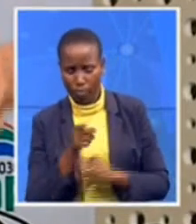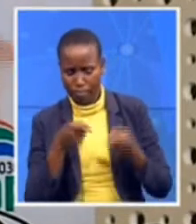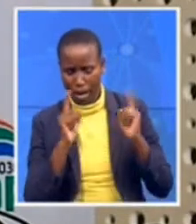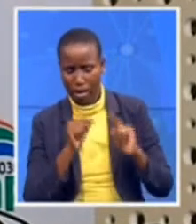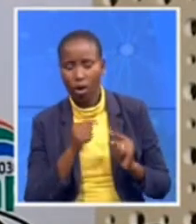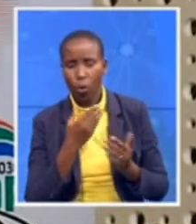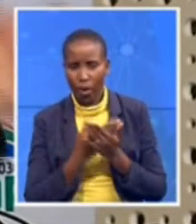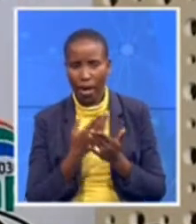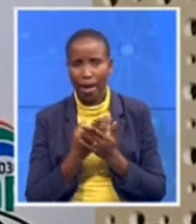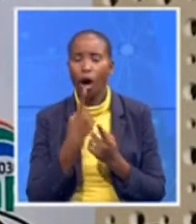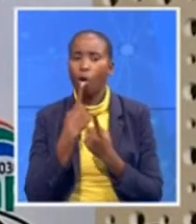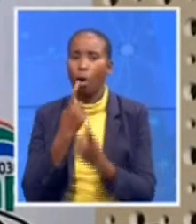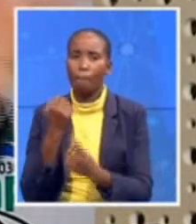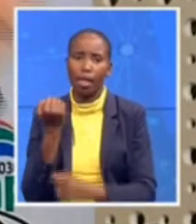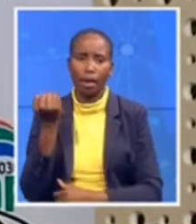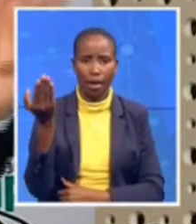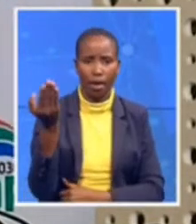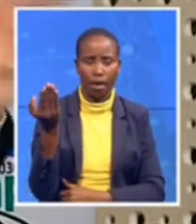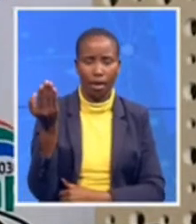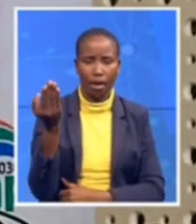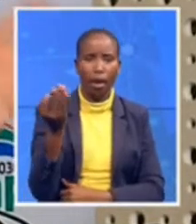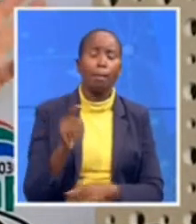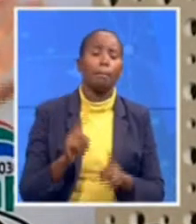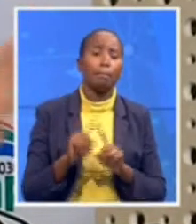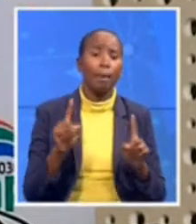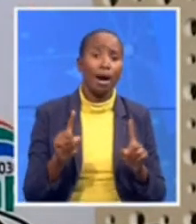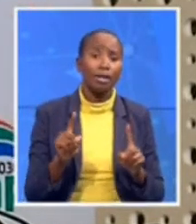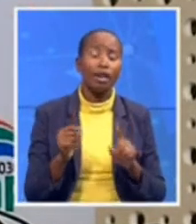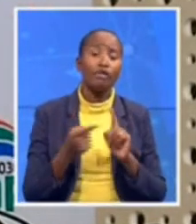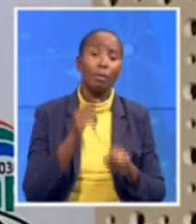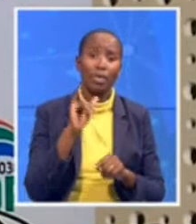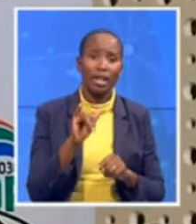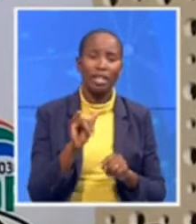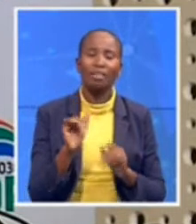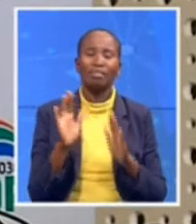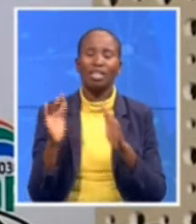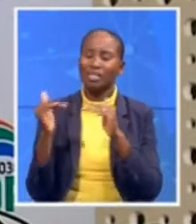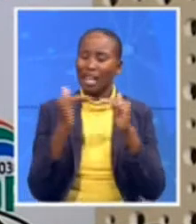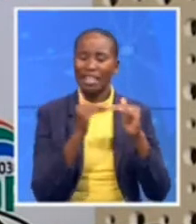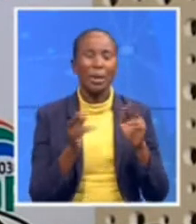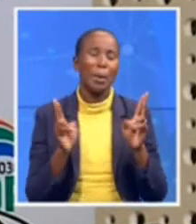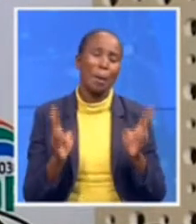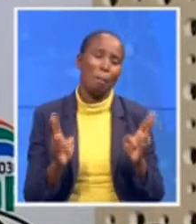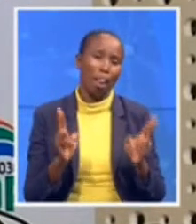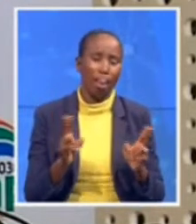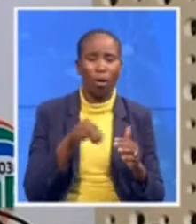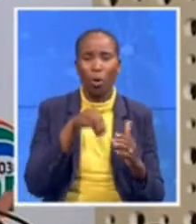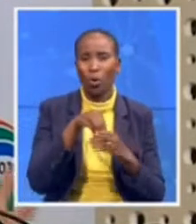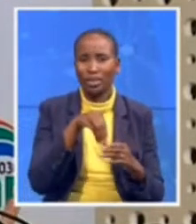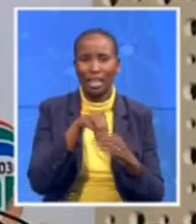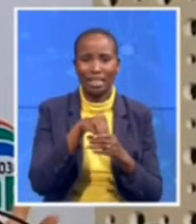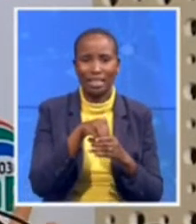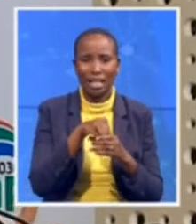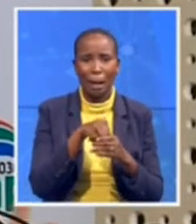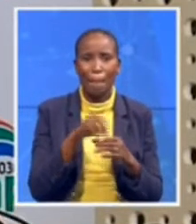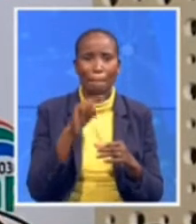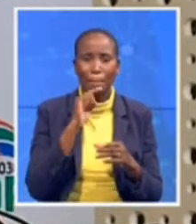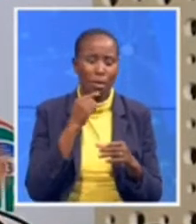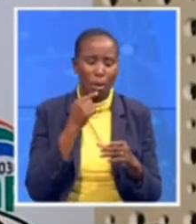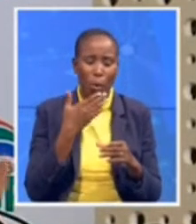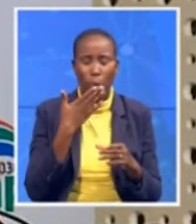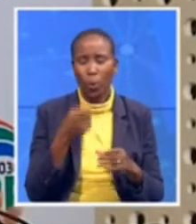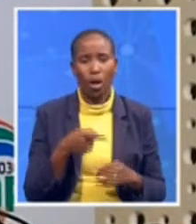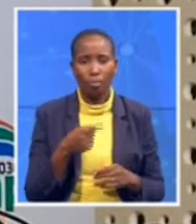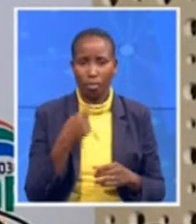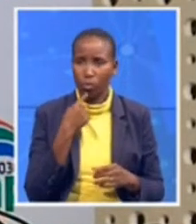that, standard user-generated content, there is no basis upon which we would be able to deal with that content. It